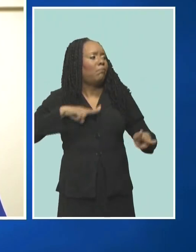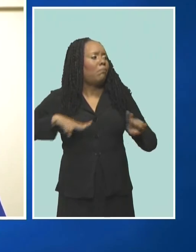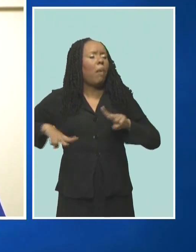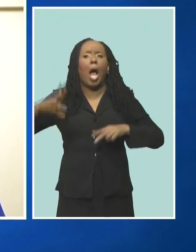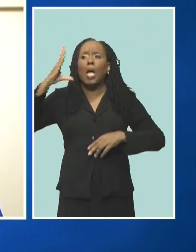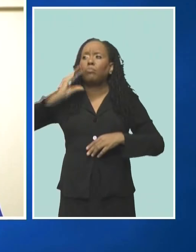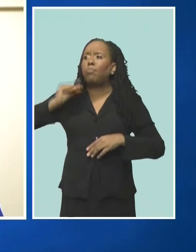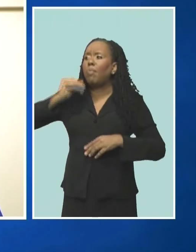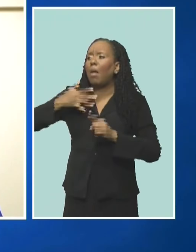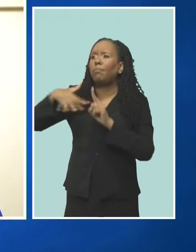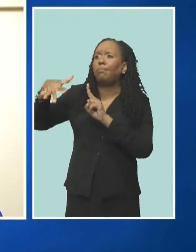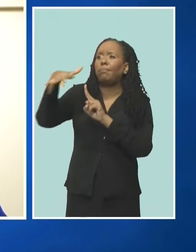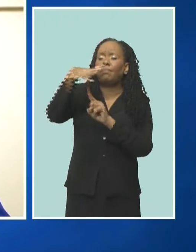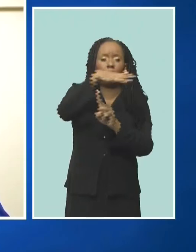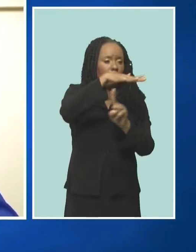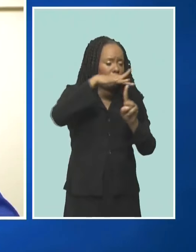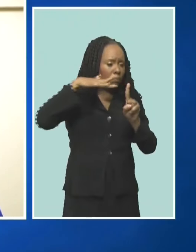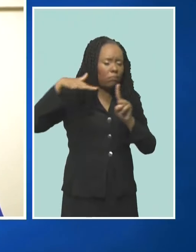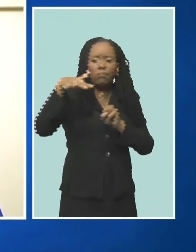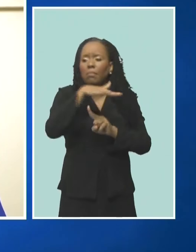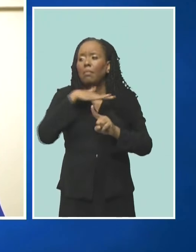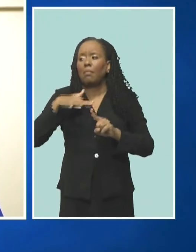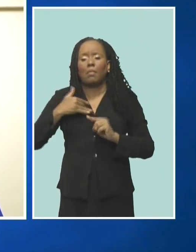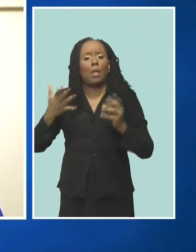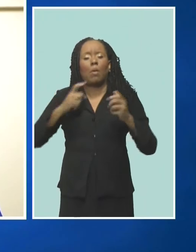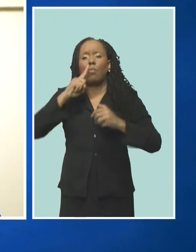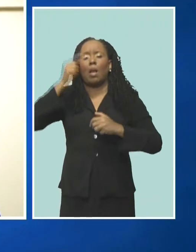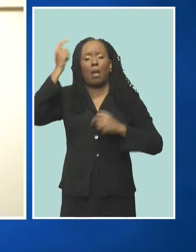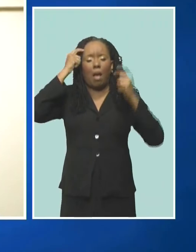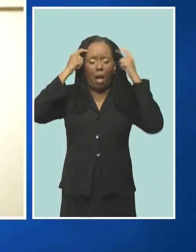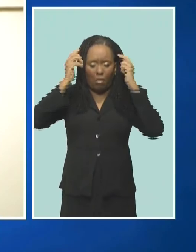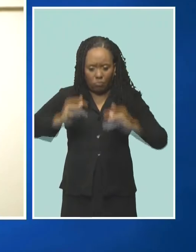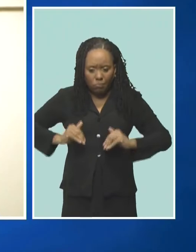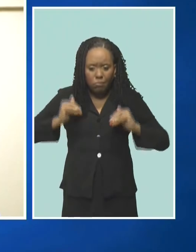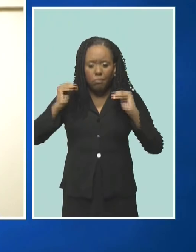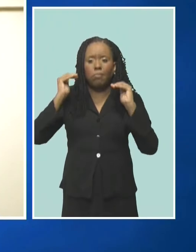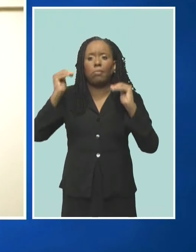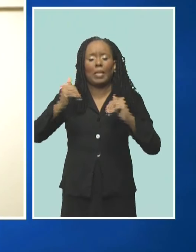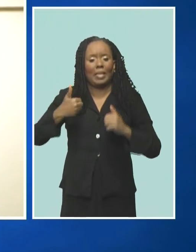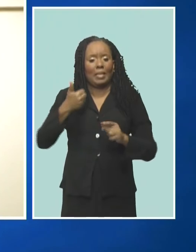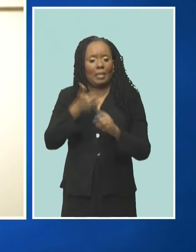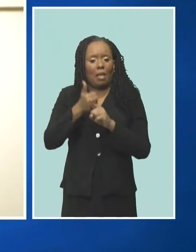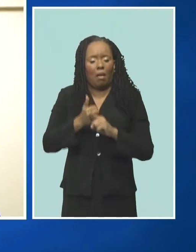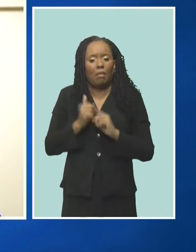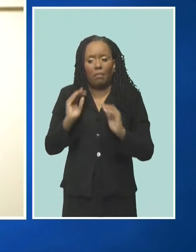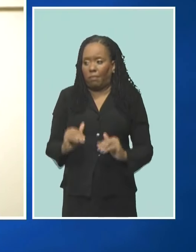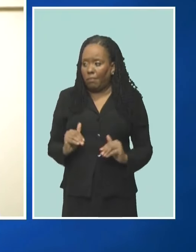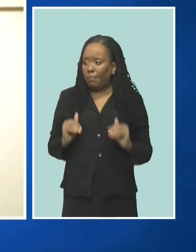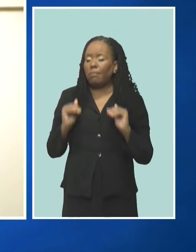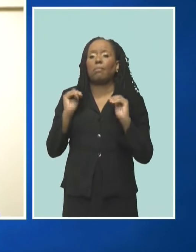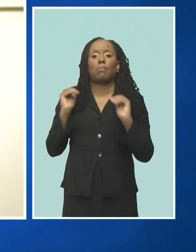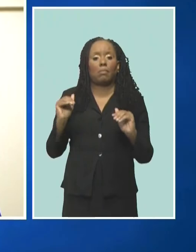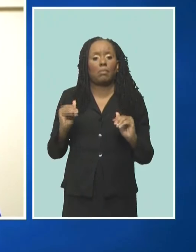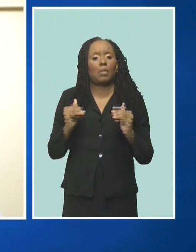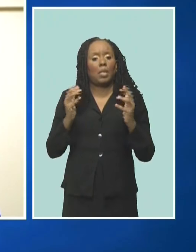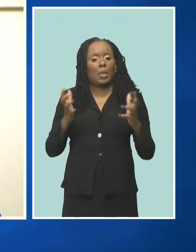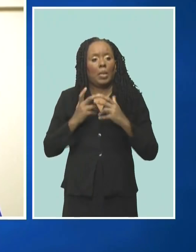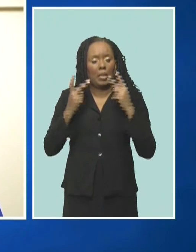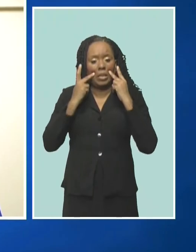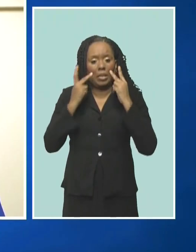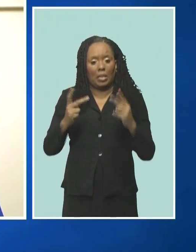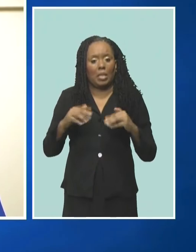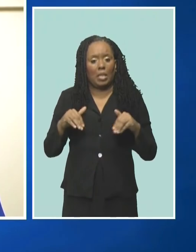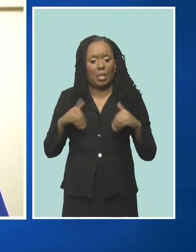here, that they can really, I guess, elevate themselves in a professional way. And, you know, so that we can see young men doing